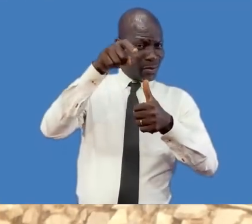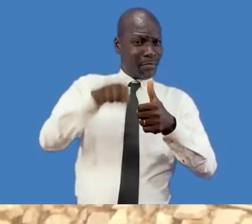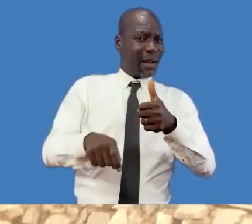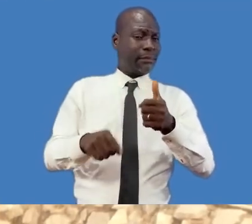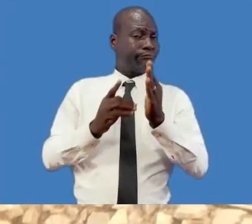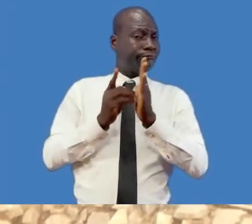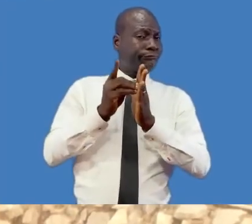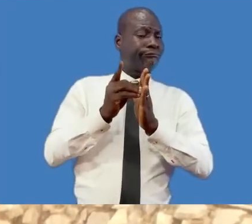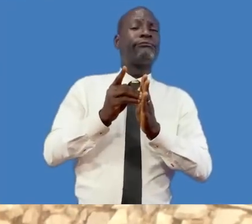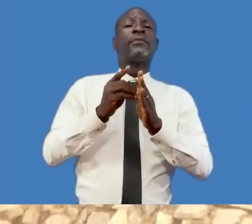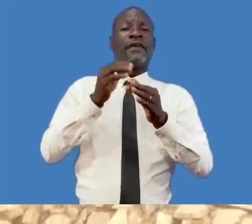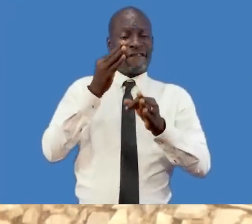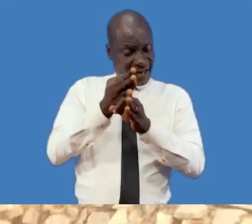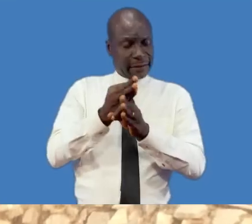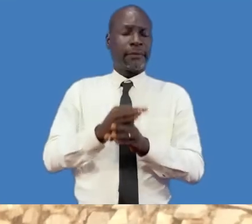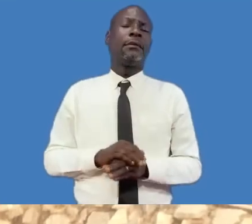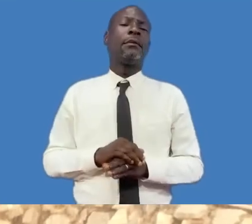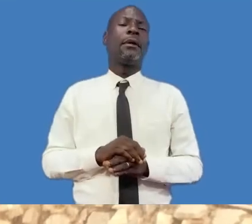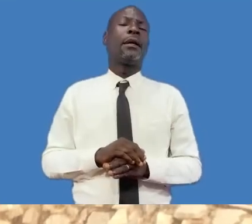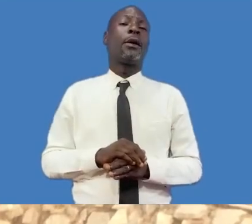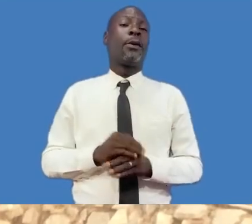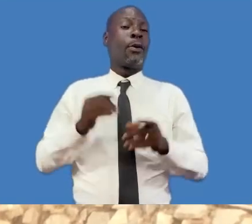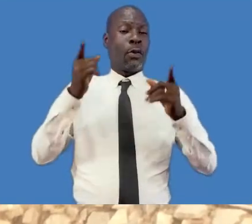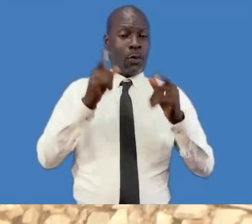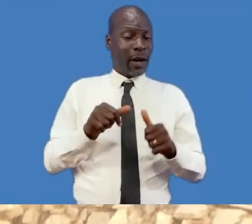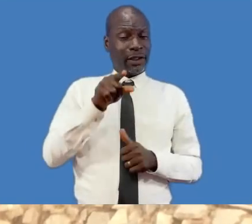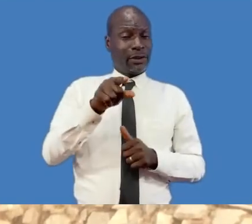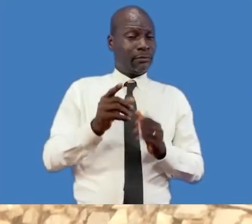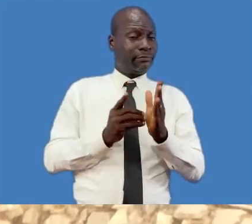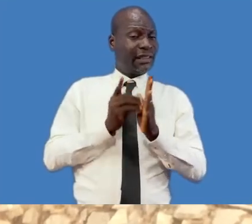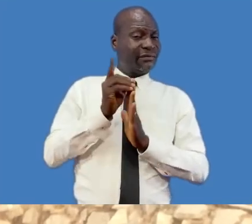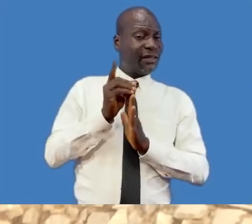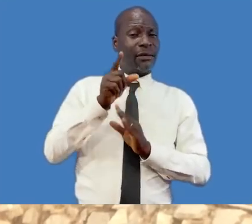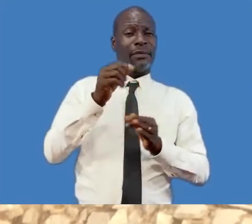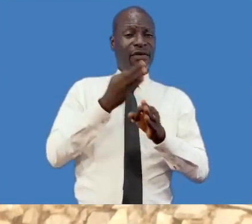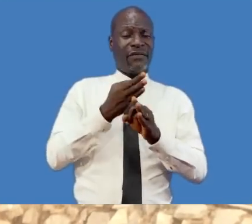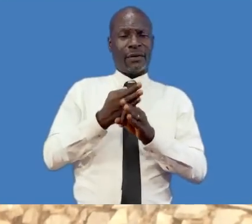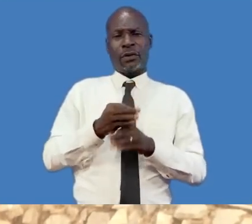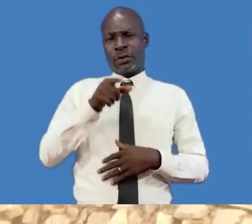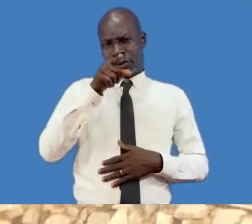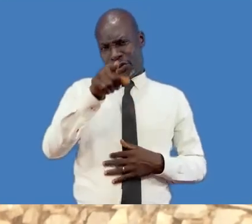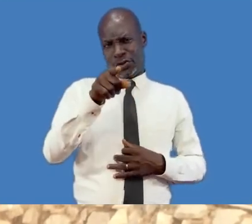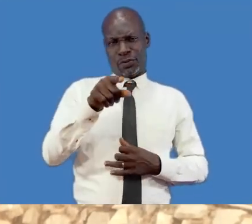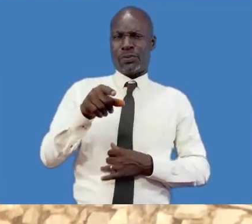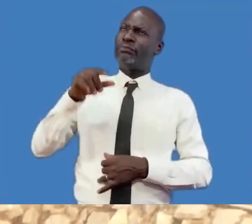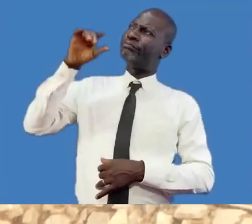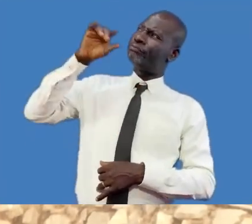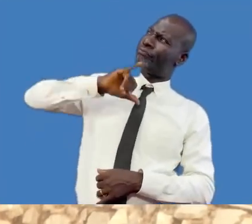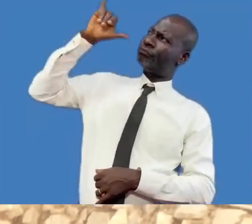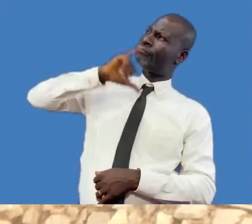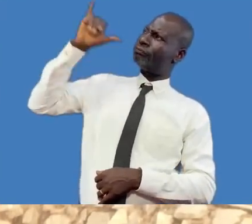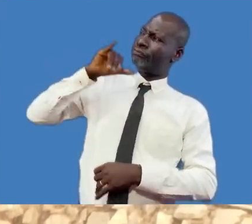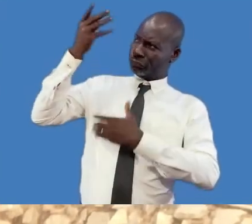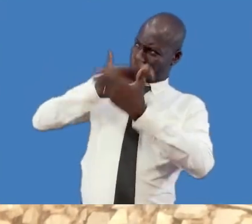no ɛne wo gyidie. Na developing your faith no ɛne sɛ afei wo ne Onyankopɔn ɛwɔ personal